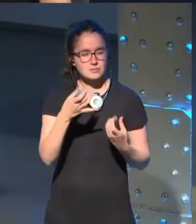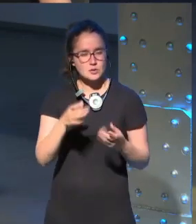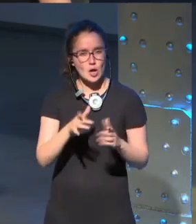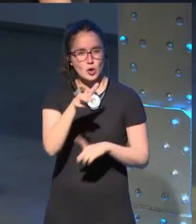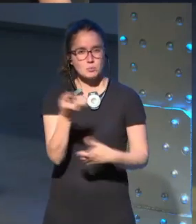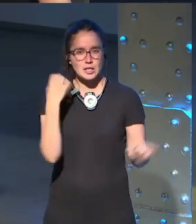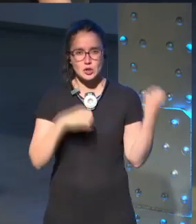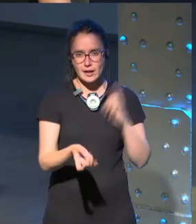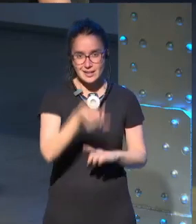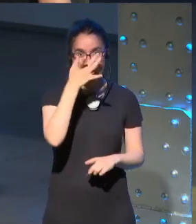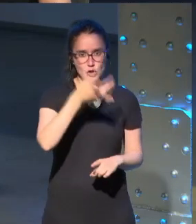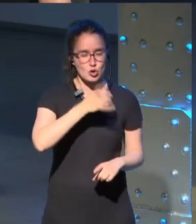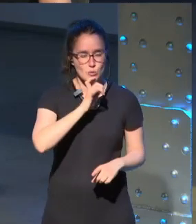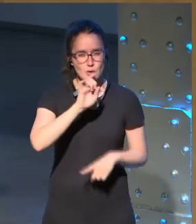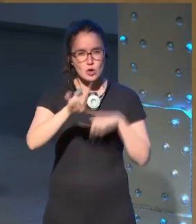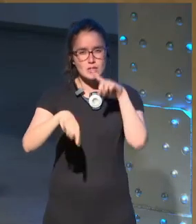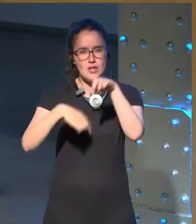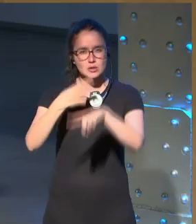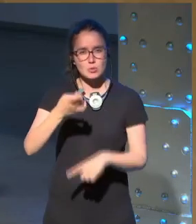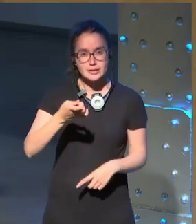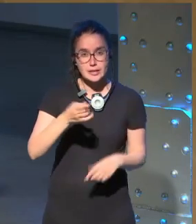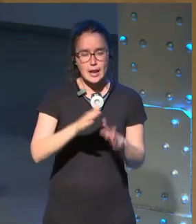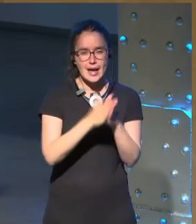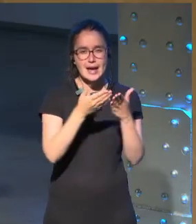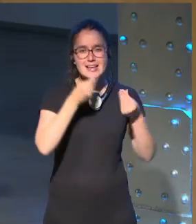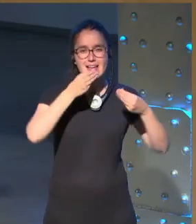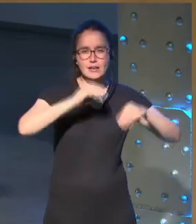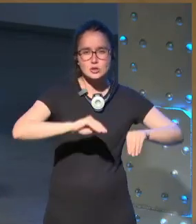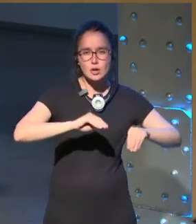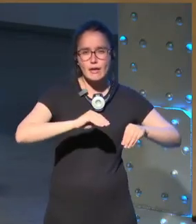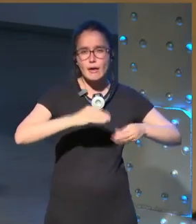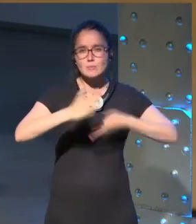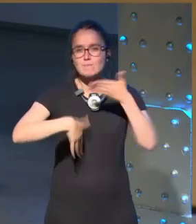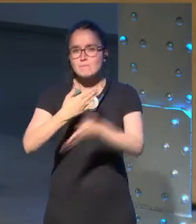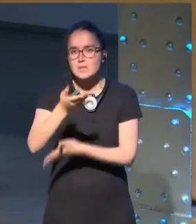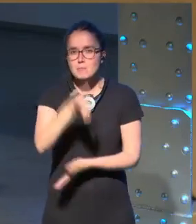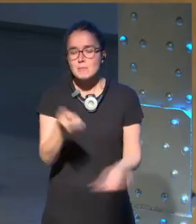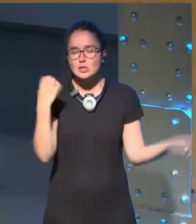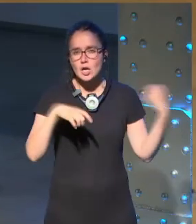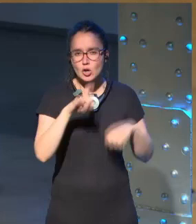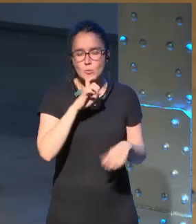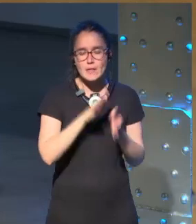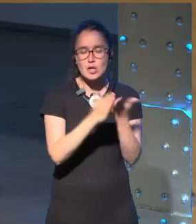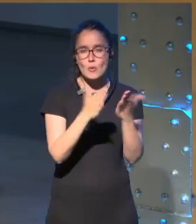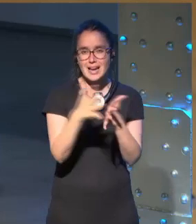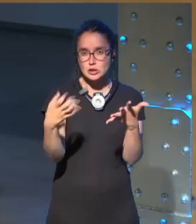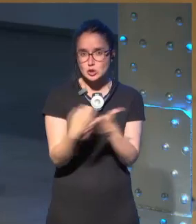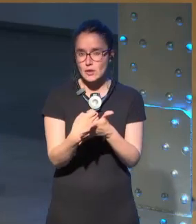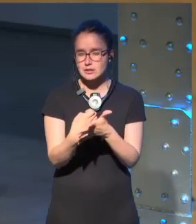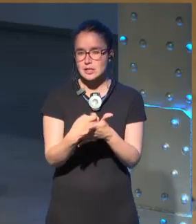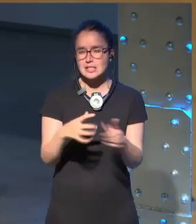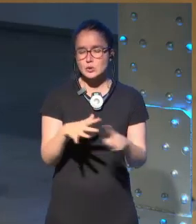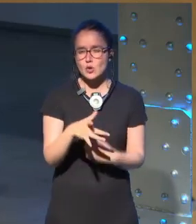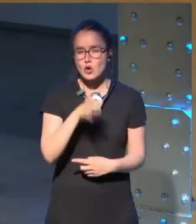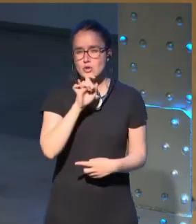You've told us how you created your characters, but how do you make them move through the story? Of all your novels,